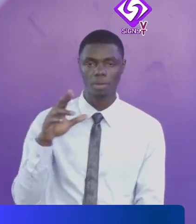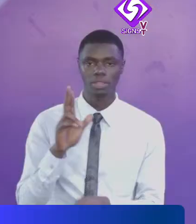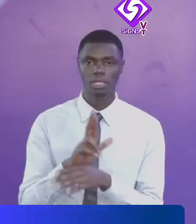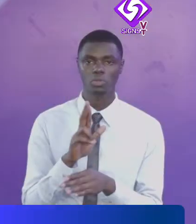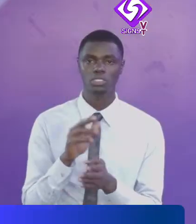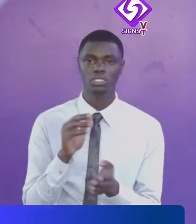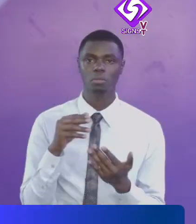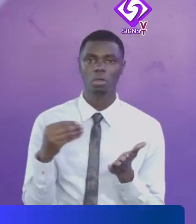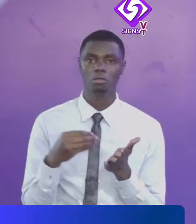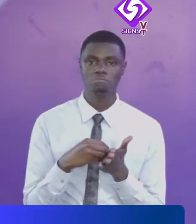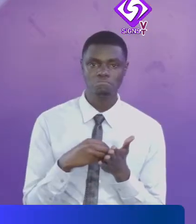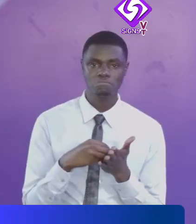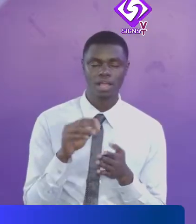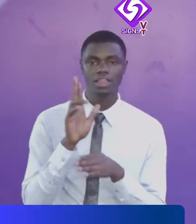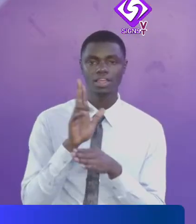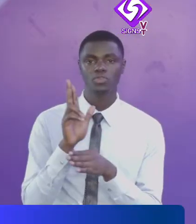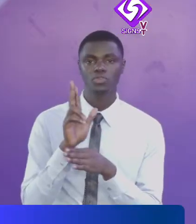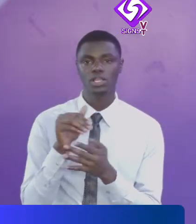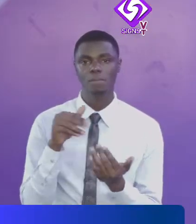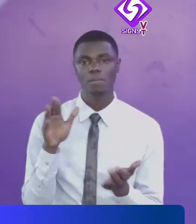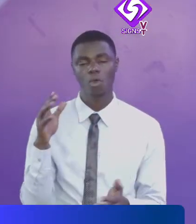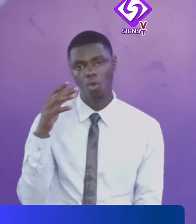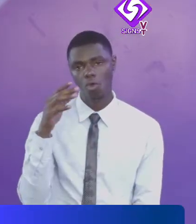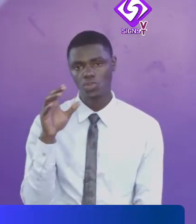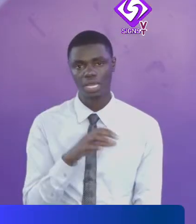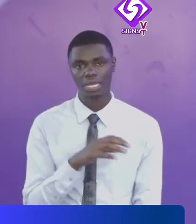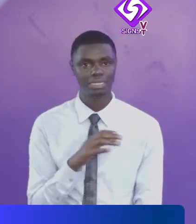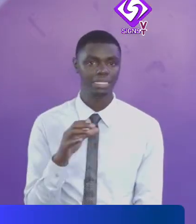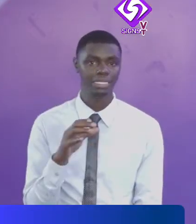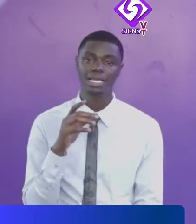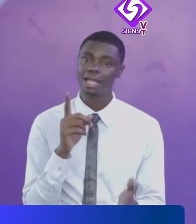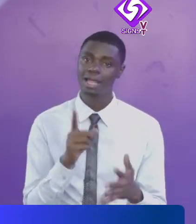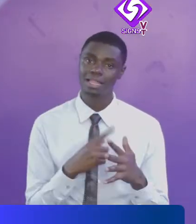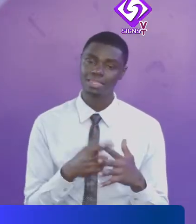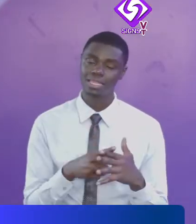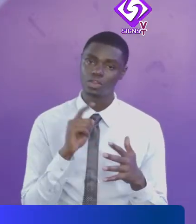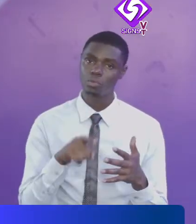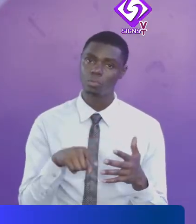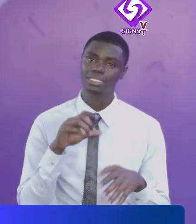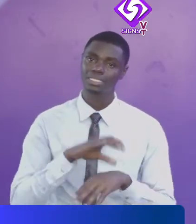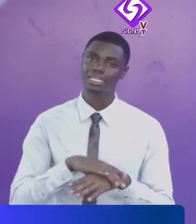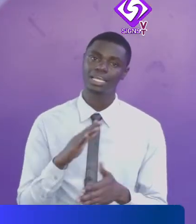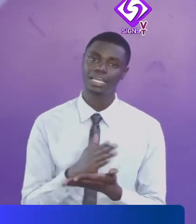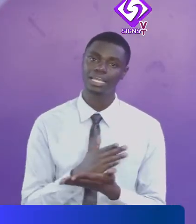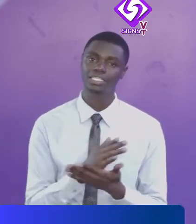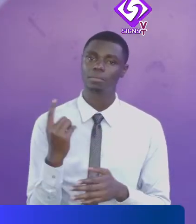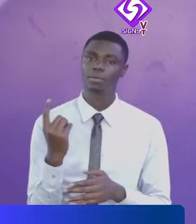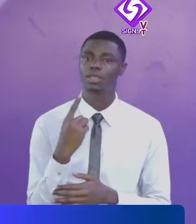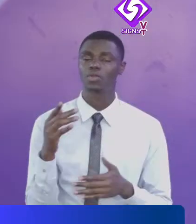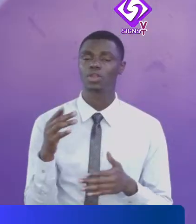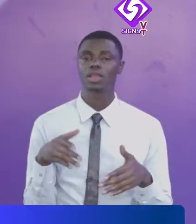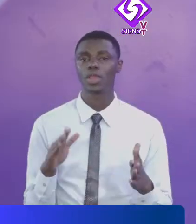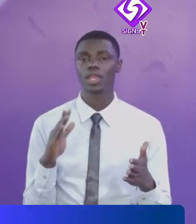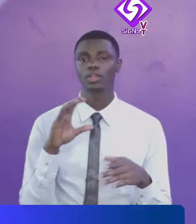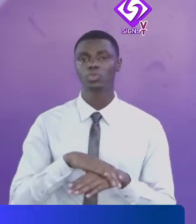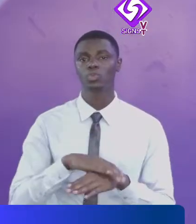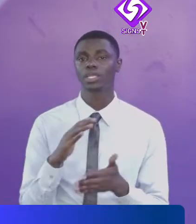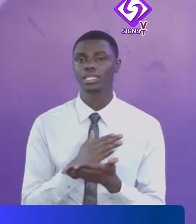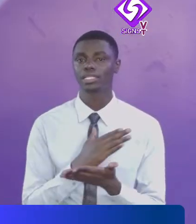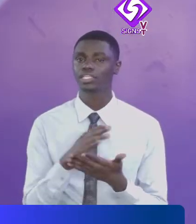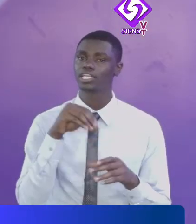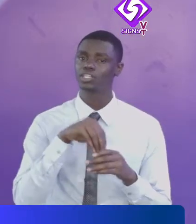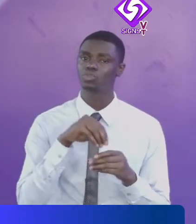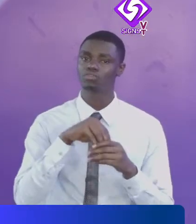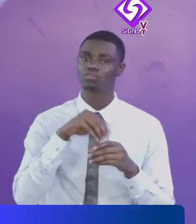you're spending more on your drink, then you should get a share of that back. But the only way you get a share of that back is by investing in the